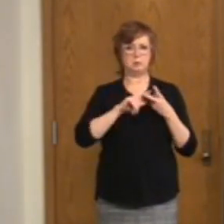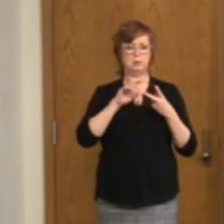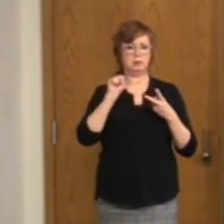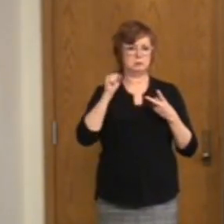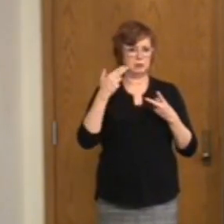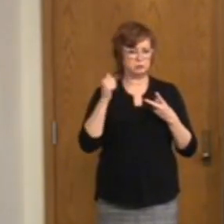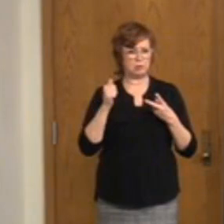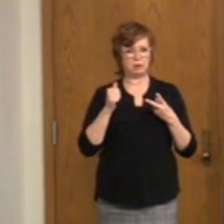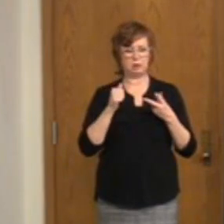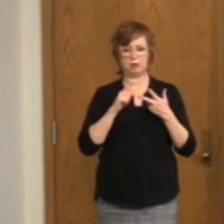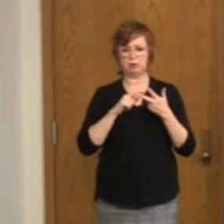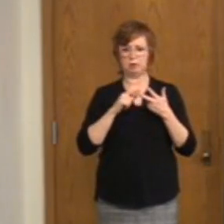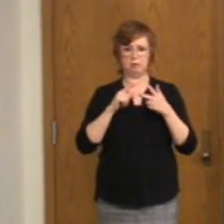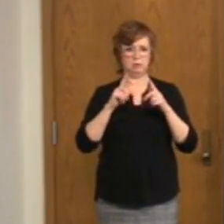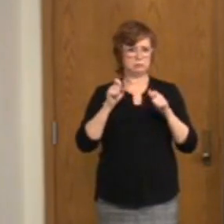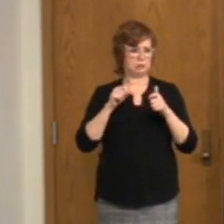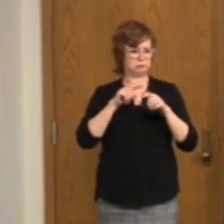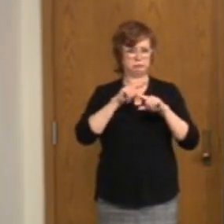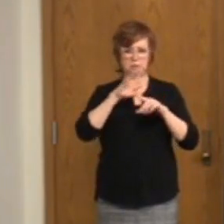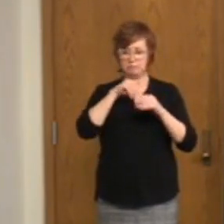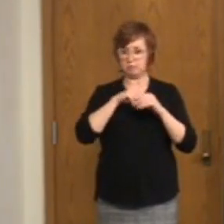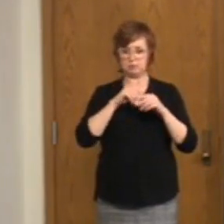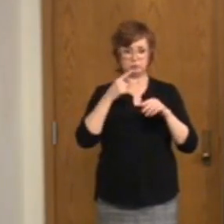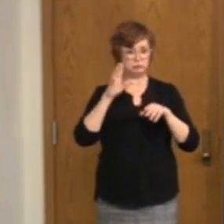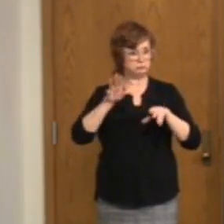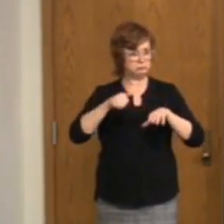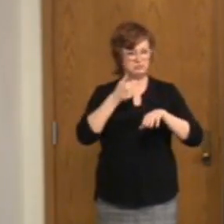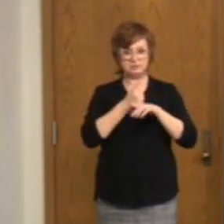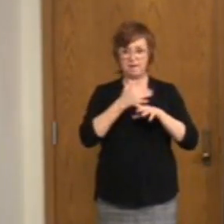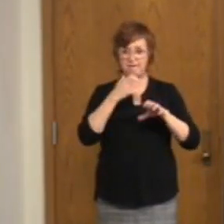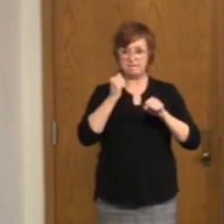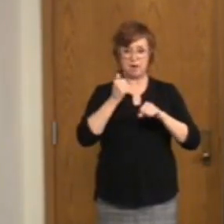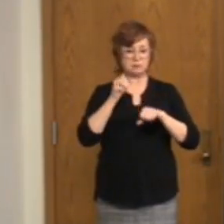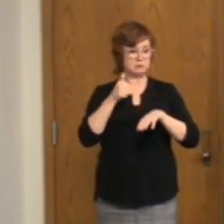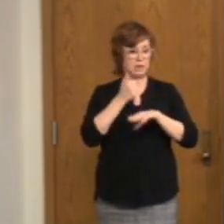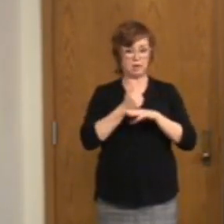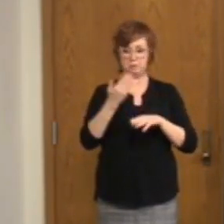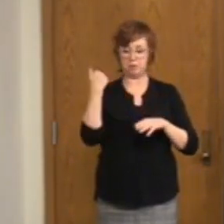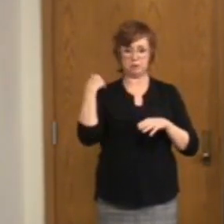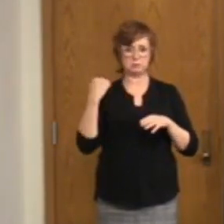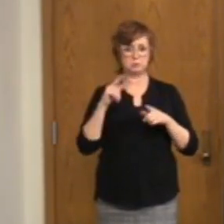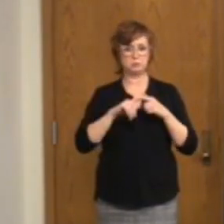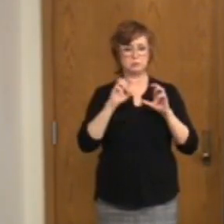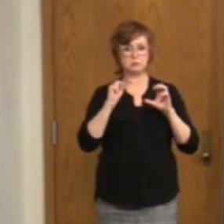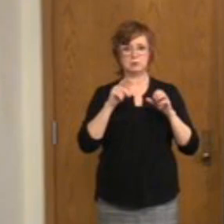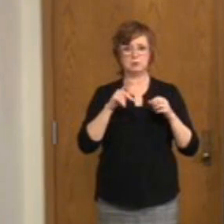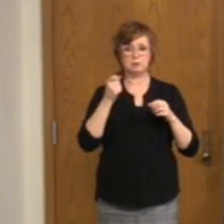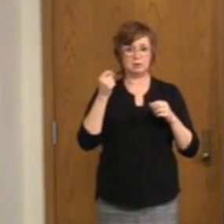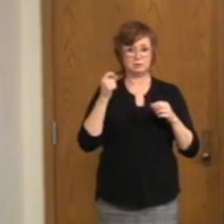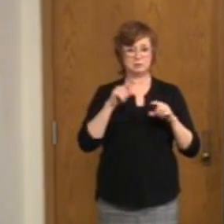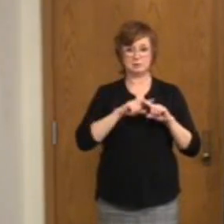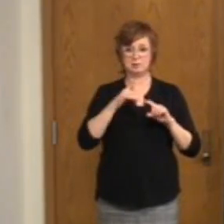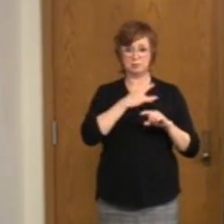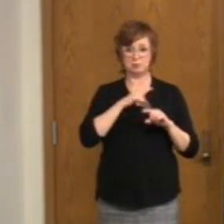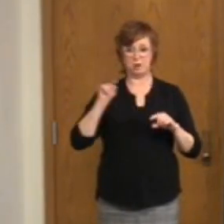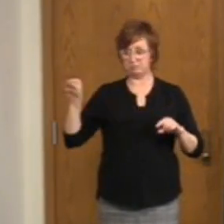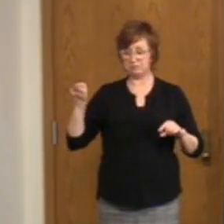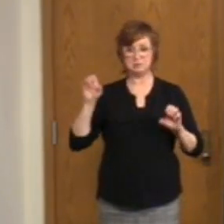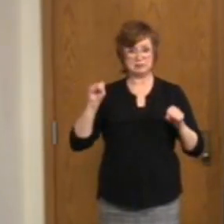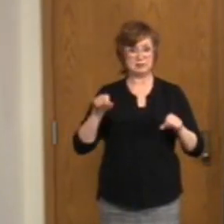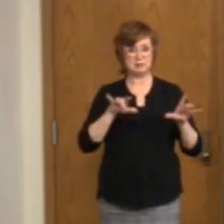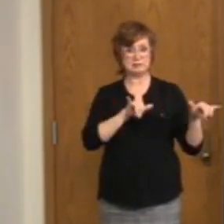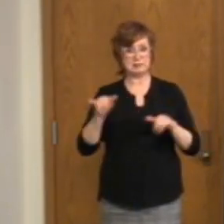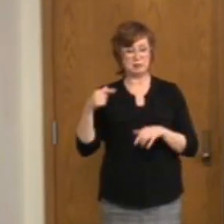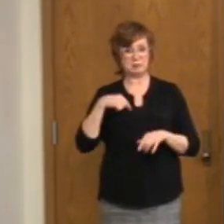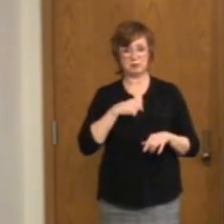quickly to provide that service to Saskatchewan people. It isn't provided to all. It isn't available in all of the provinces across Canada